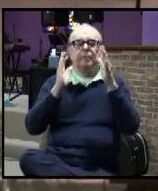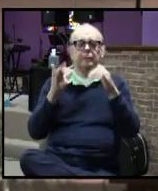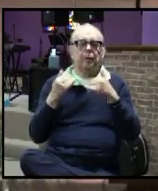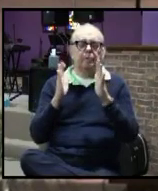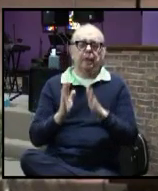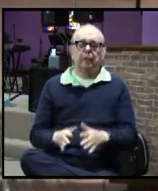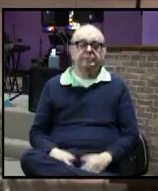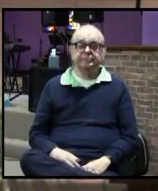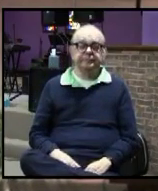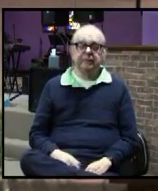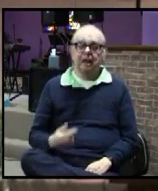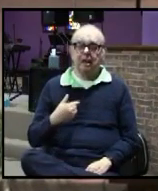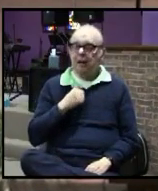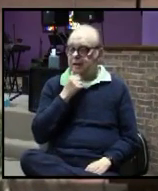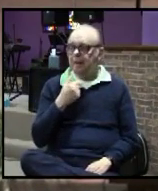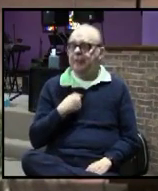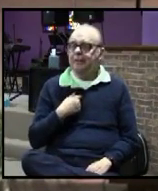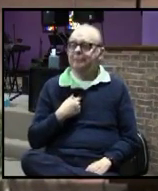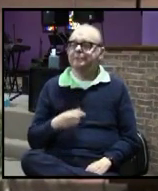way.